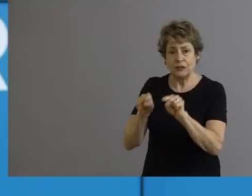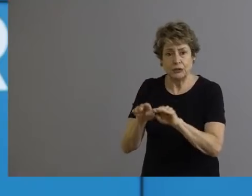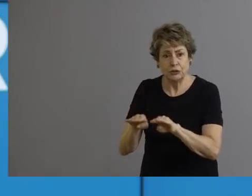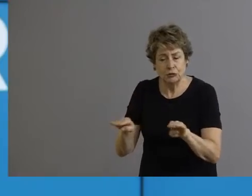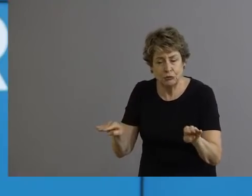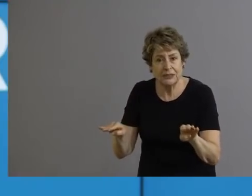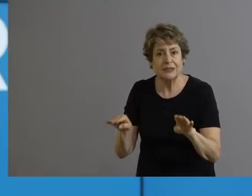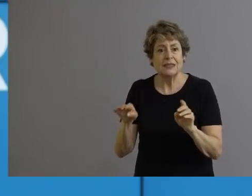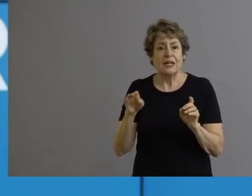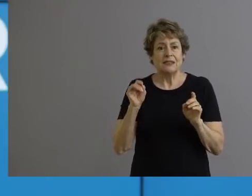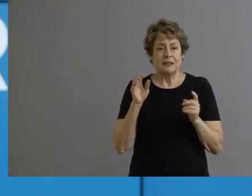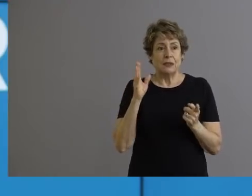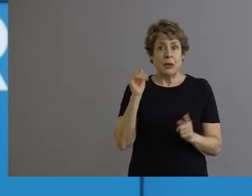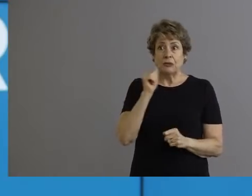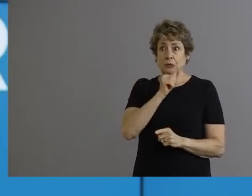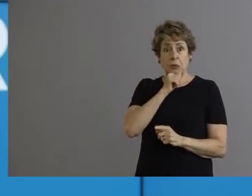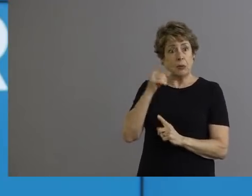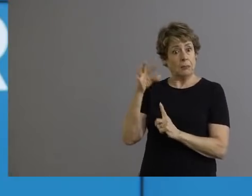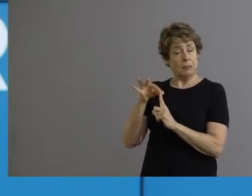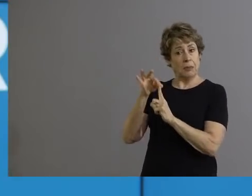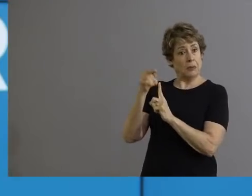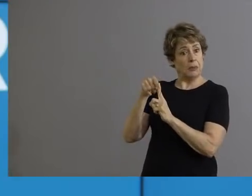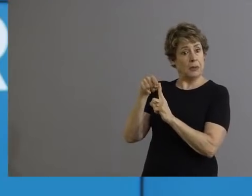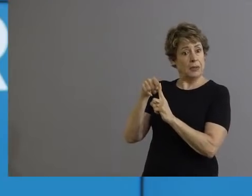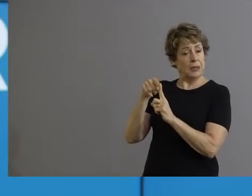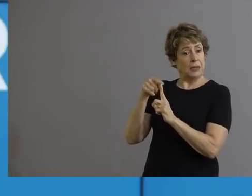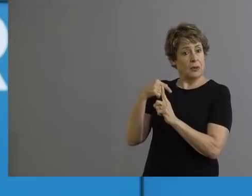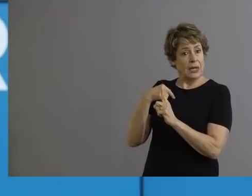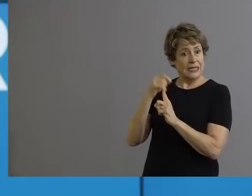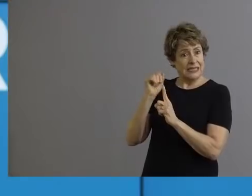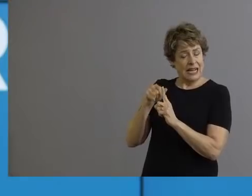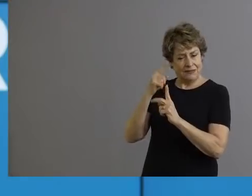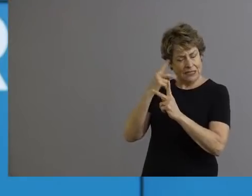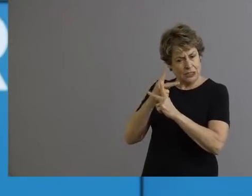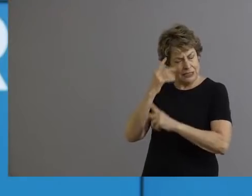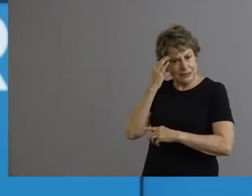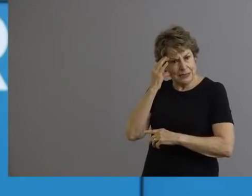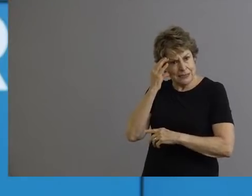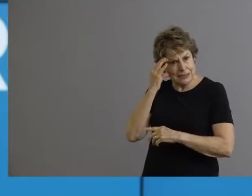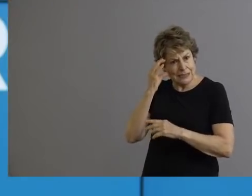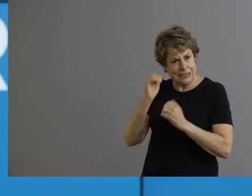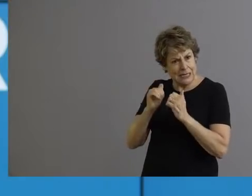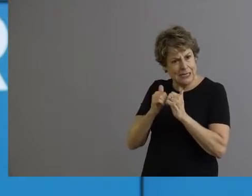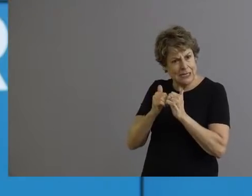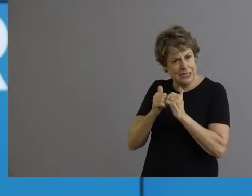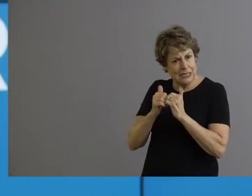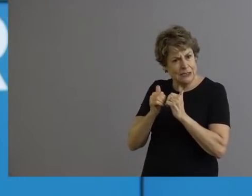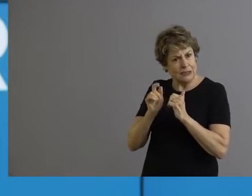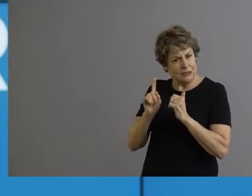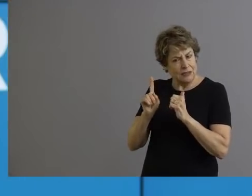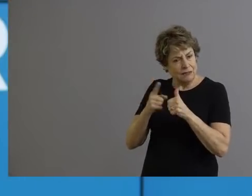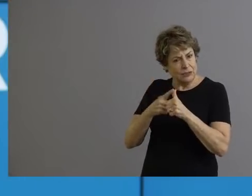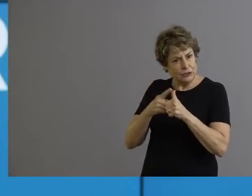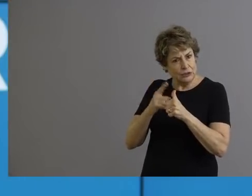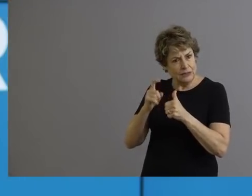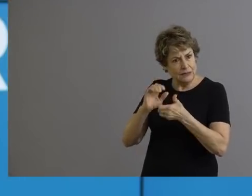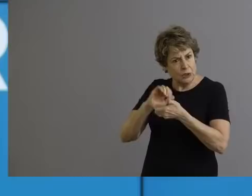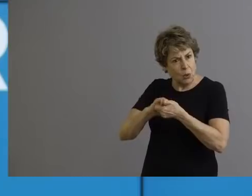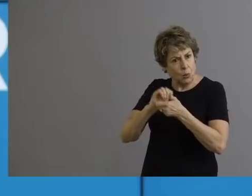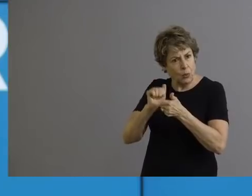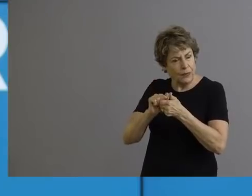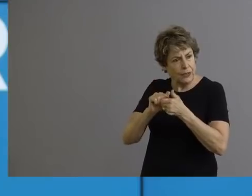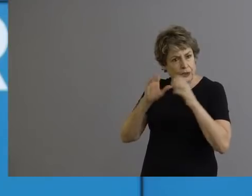this situation, but we've got to work with parents and teachers and superintendents. Our decisions are being